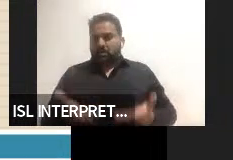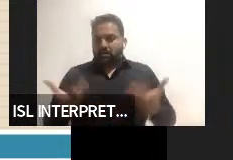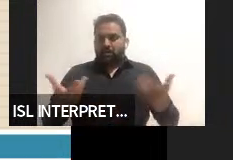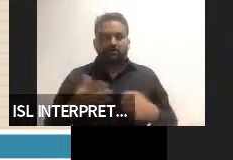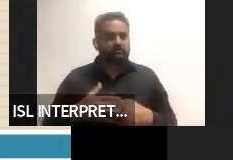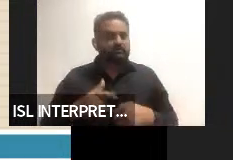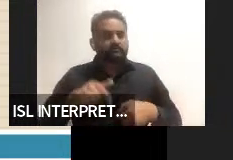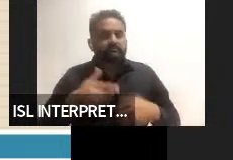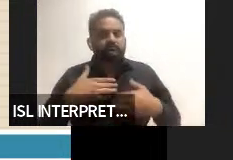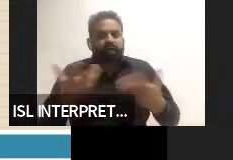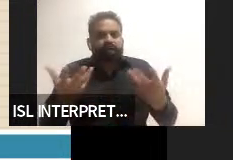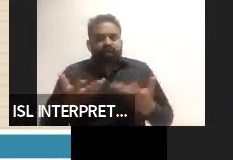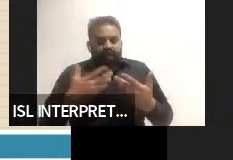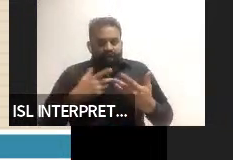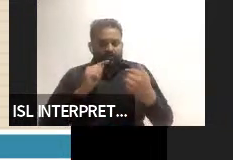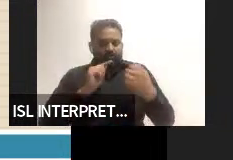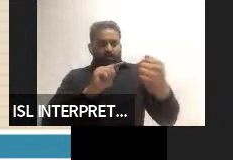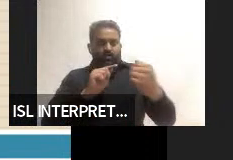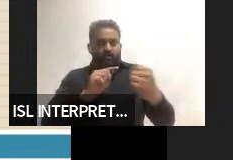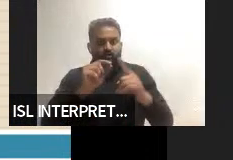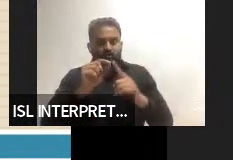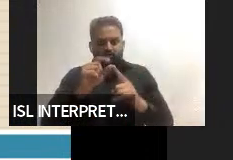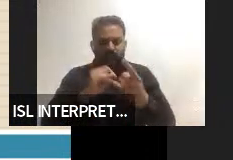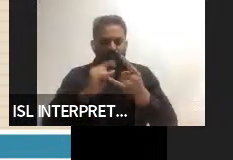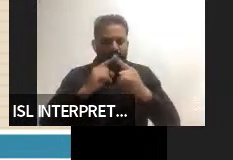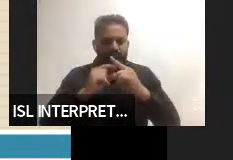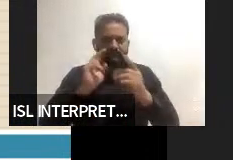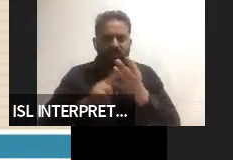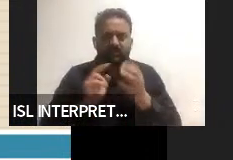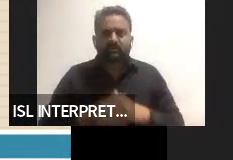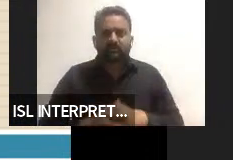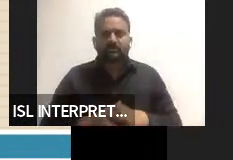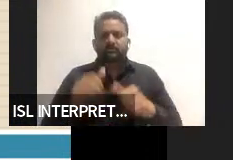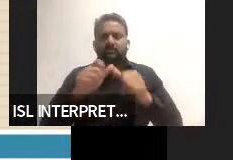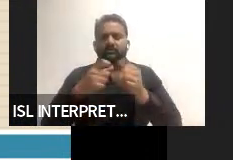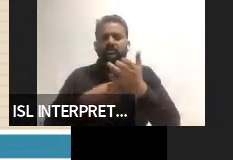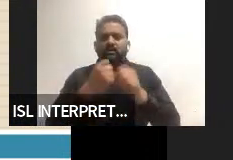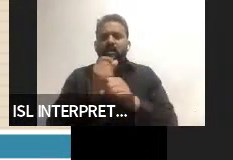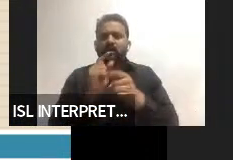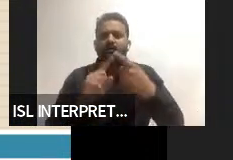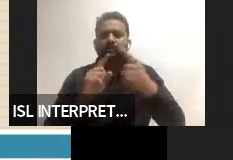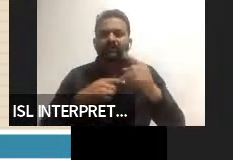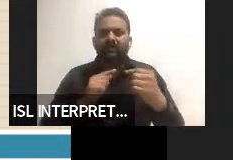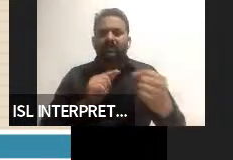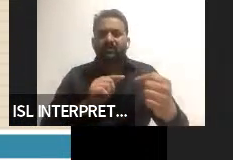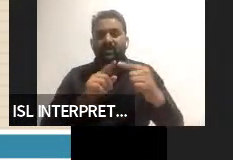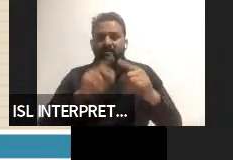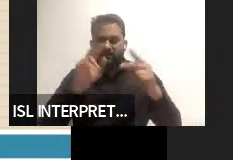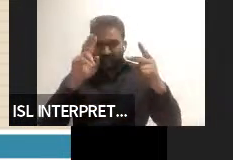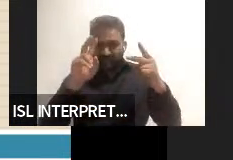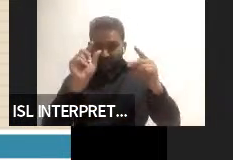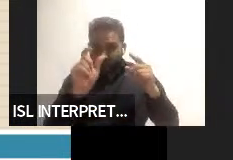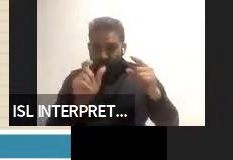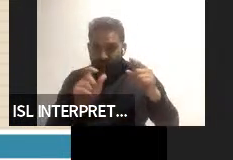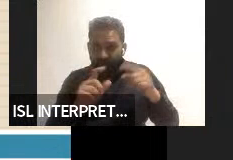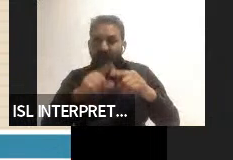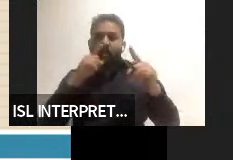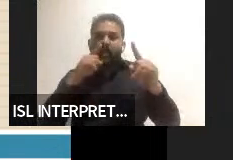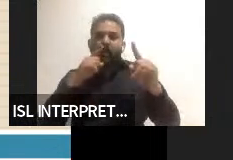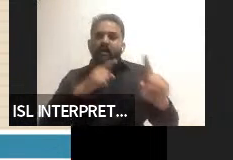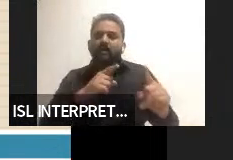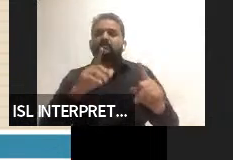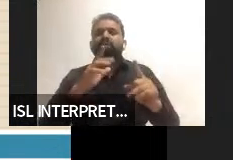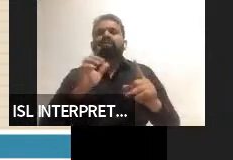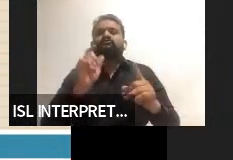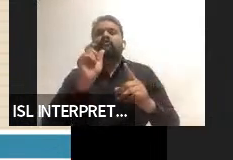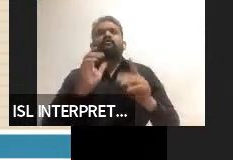we argue. So the word like position, argue, these words are there. So have a look of those words, informal words,